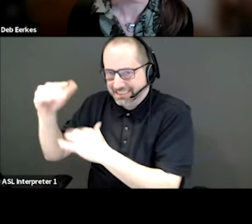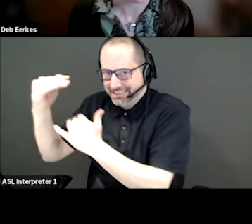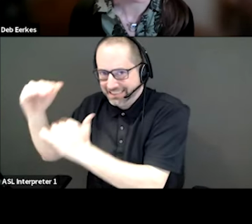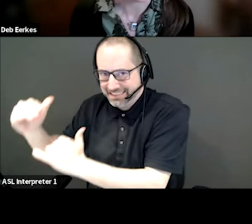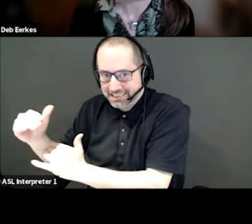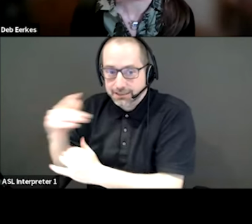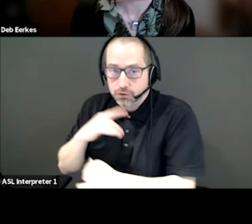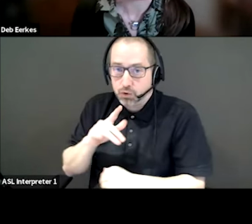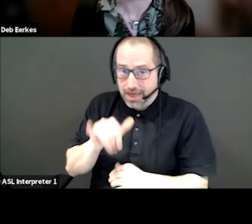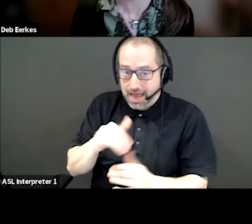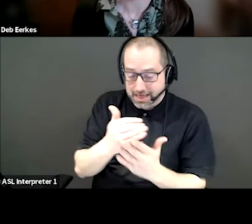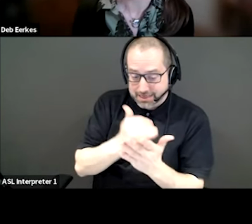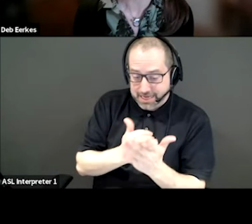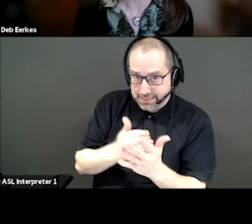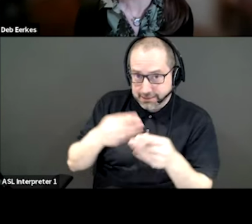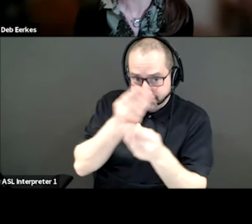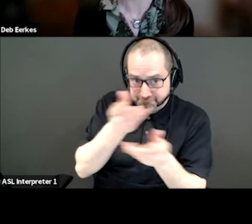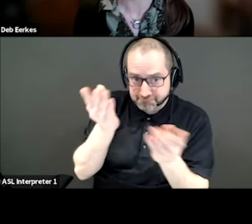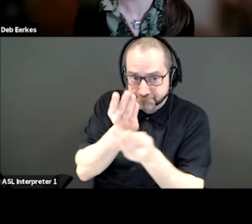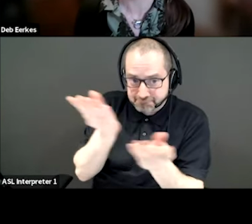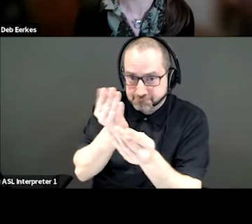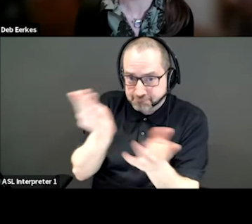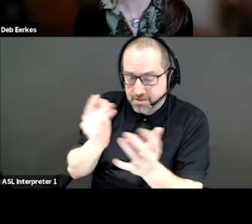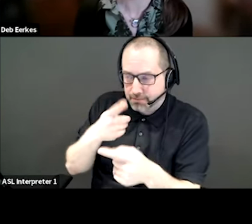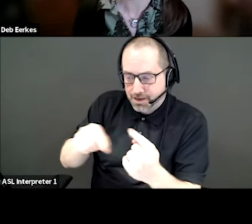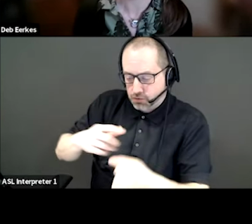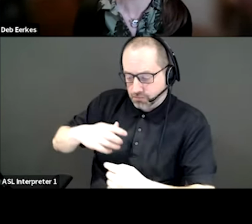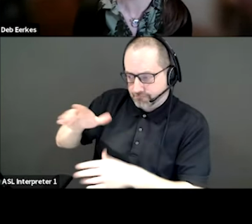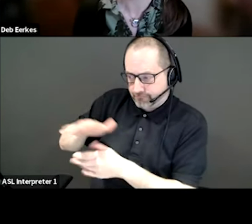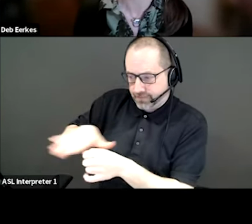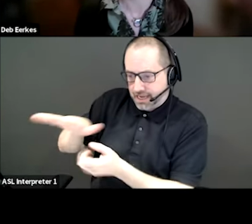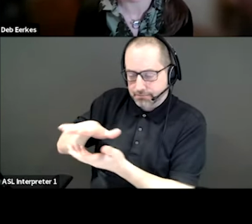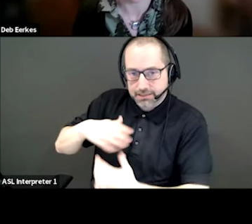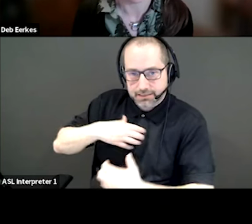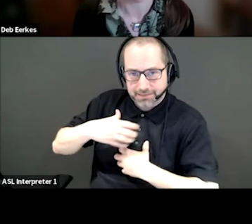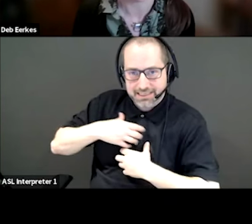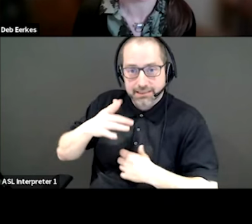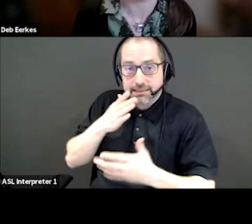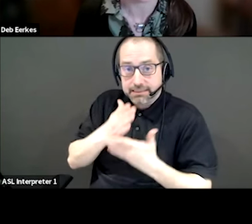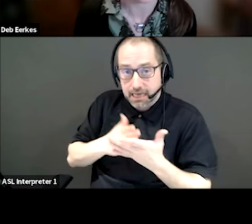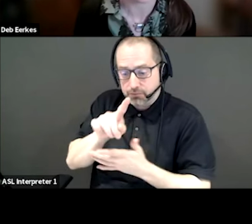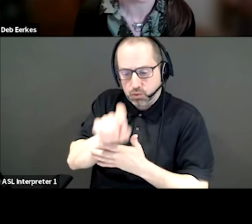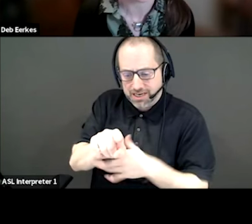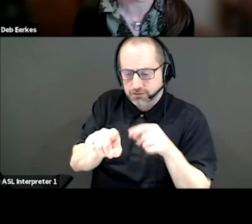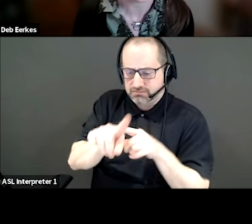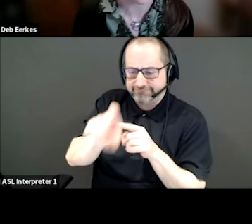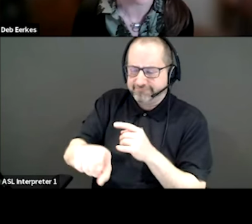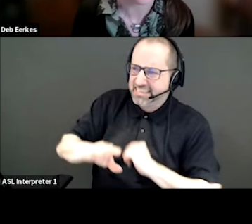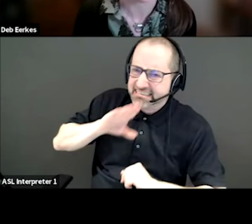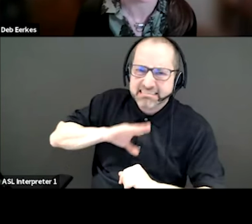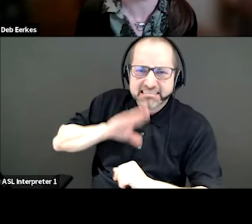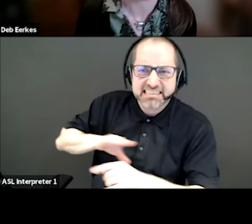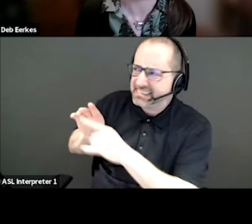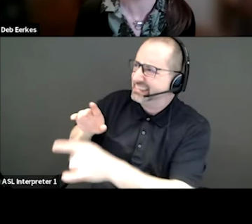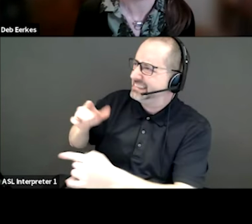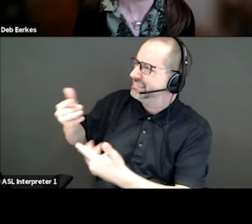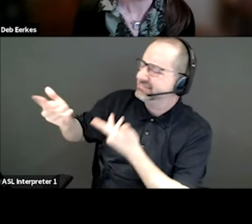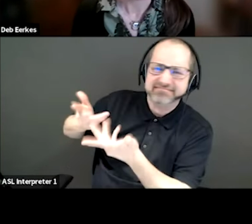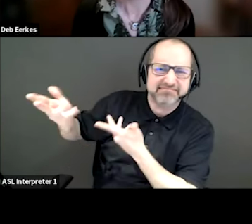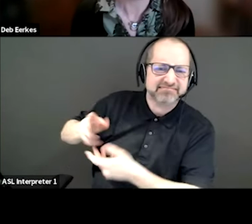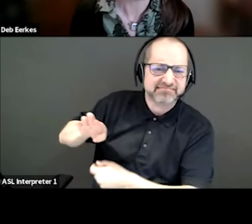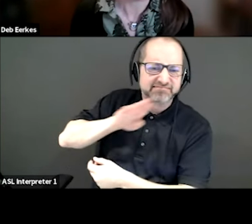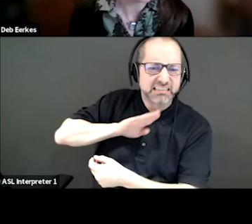lessons about campus complaints in an attempt to answer questions that might be born out of frustration with the way that post-secondaries are handling gender-based